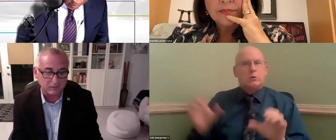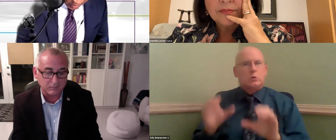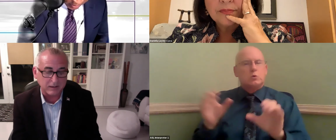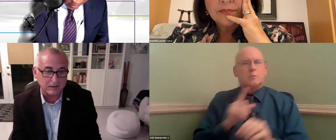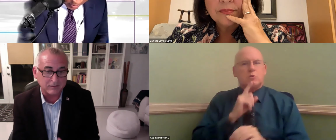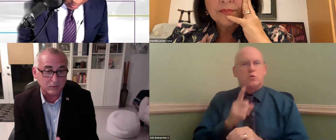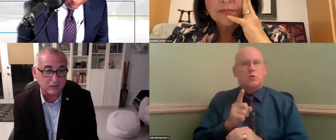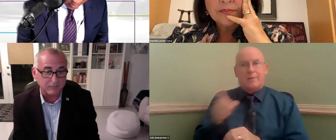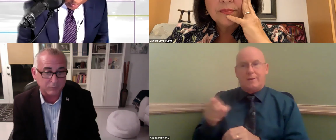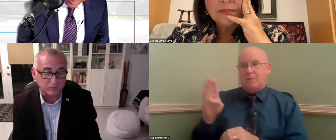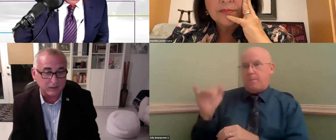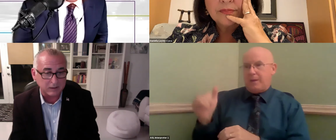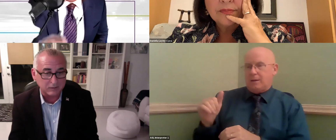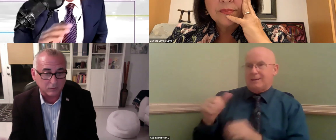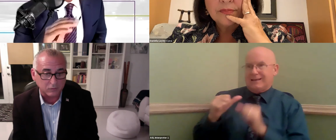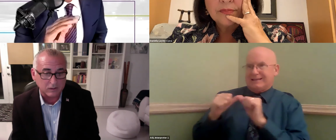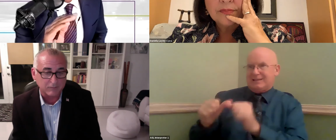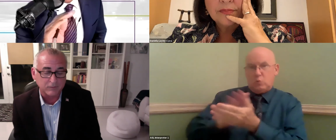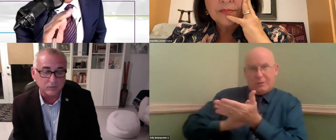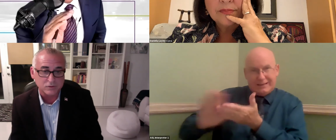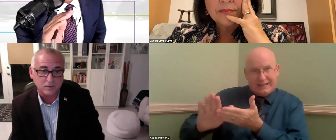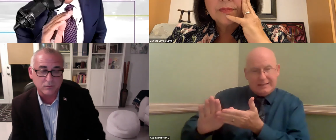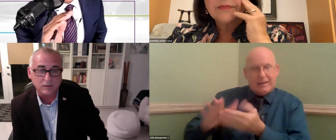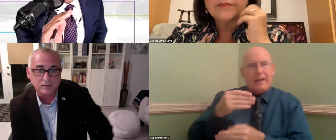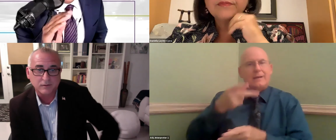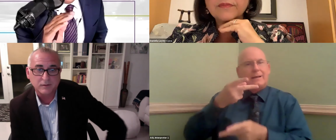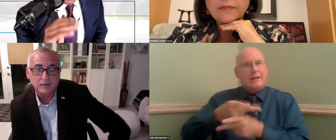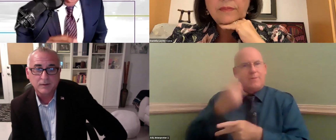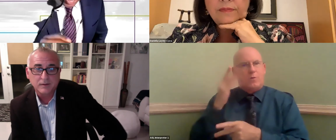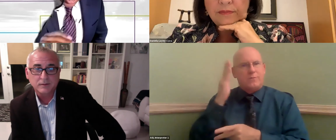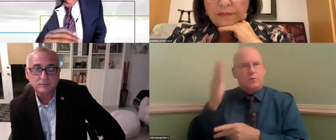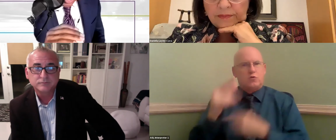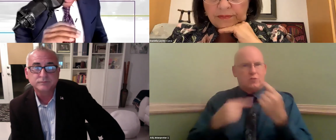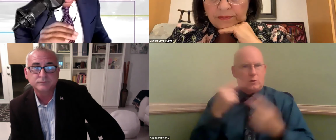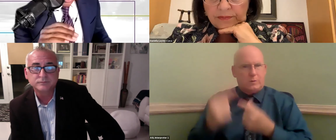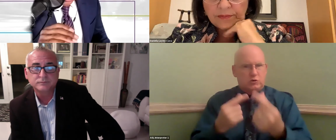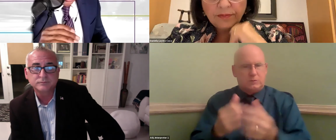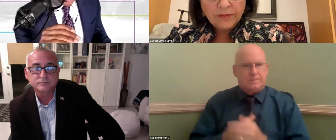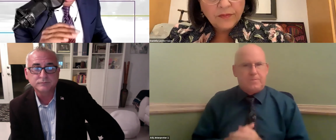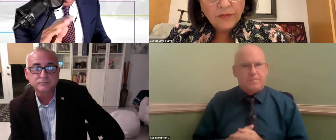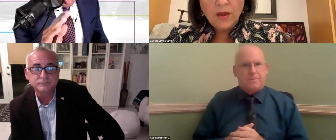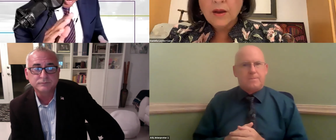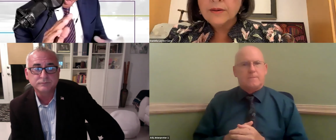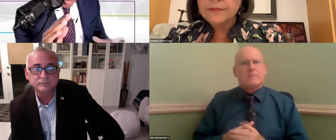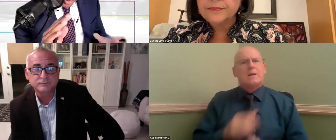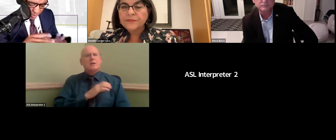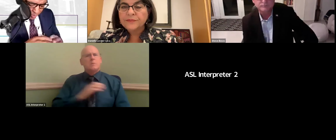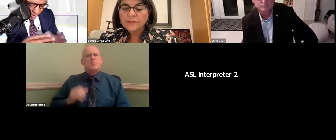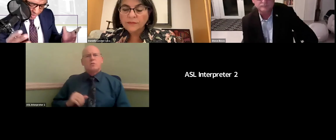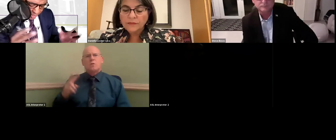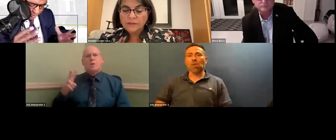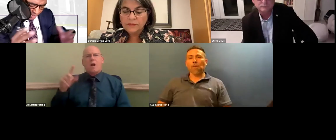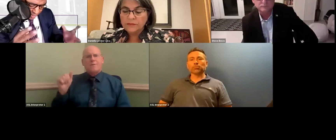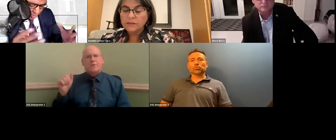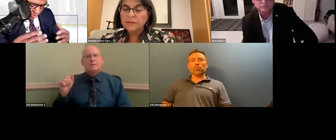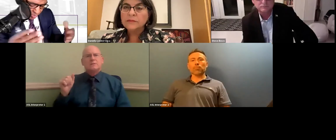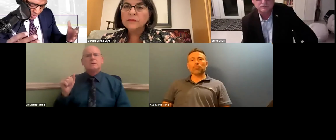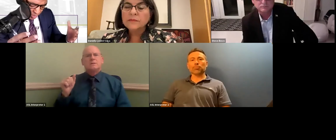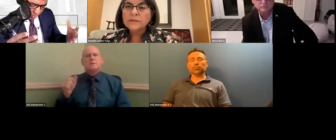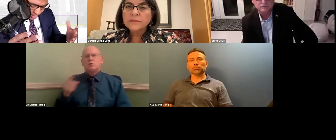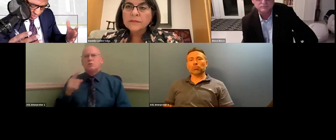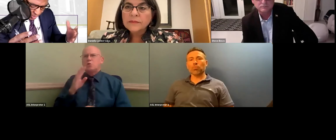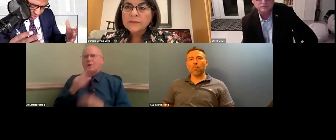this bay is not only kept pristine, it's also kept for future generations. Thank you. And Commissioner Cava, he sort